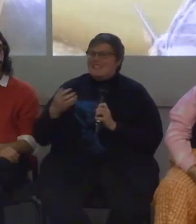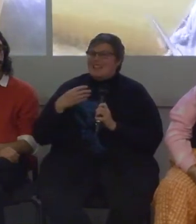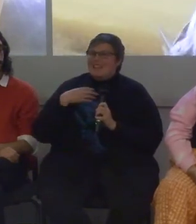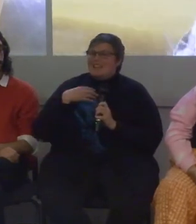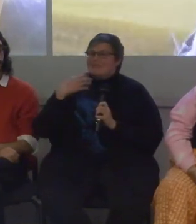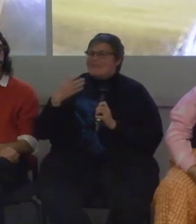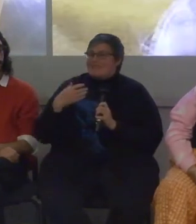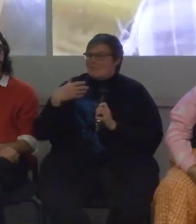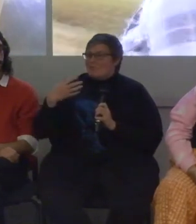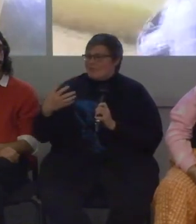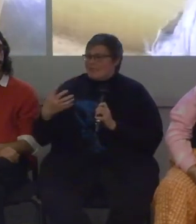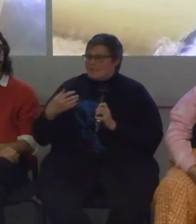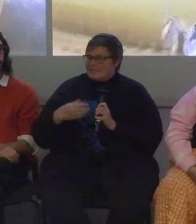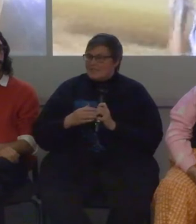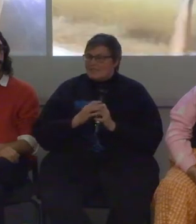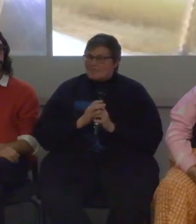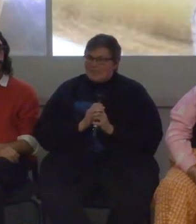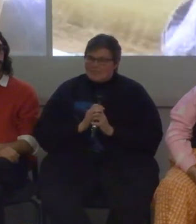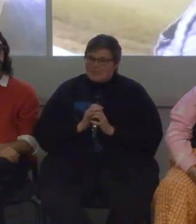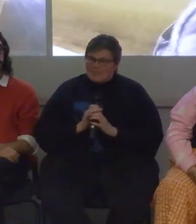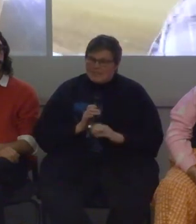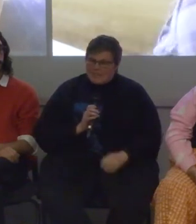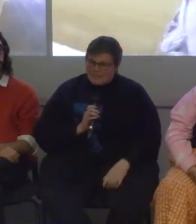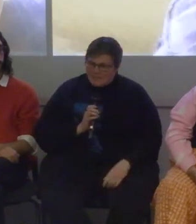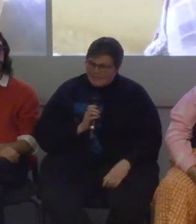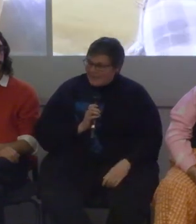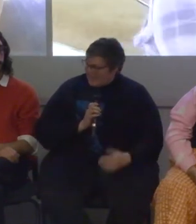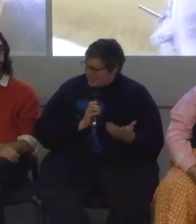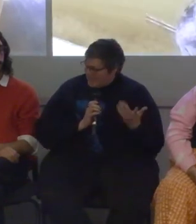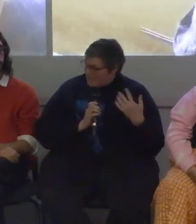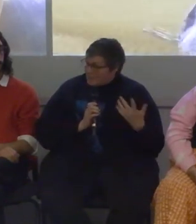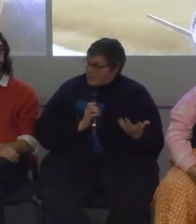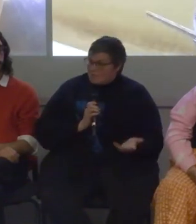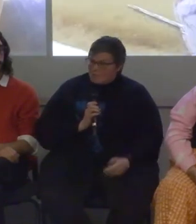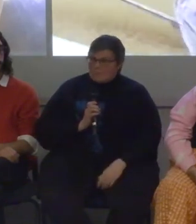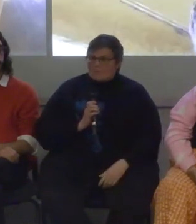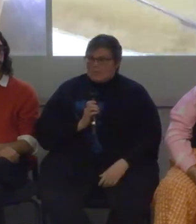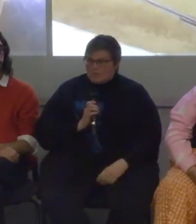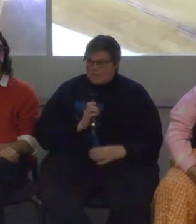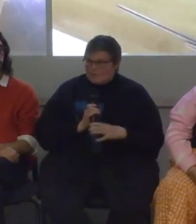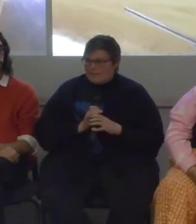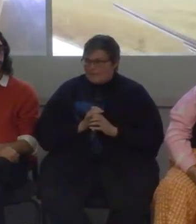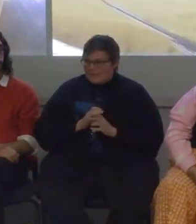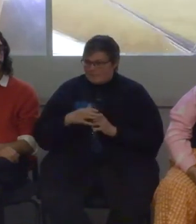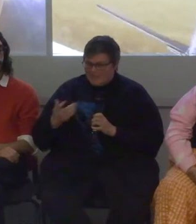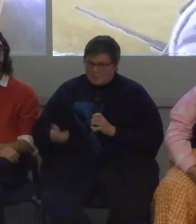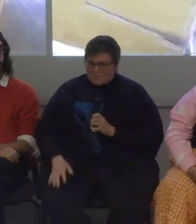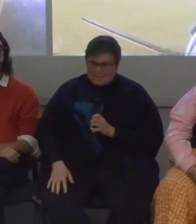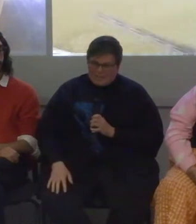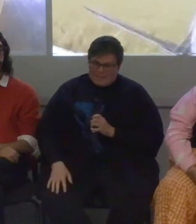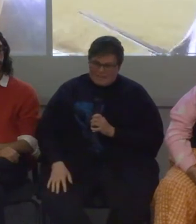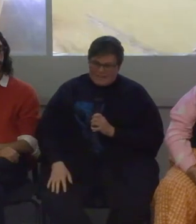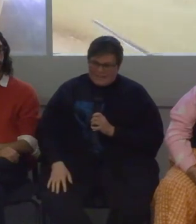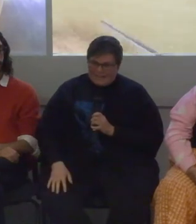like just reflecting what we've done. So I'm kind of interested in that space. And I was thinking of the other work, which was immersion. And when Ted was